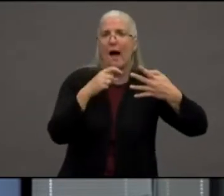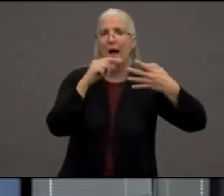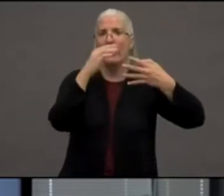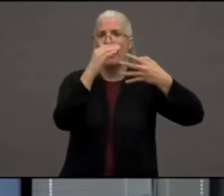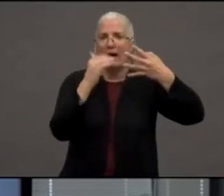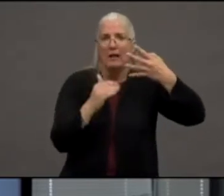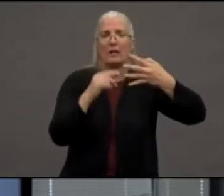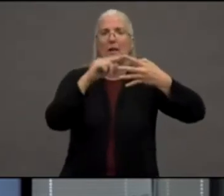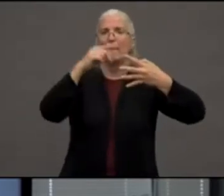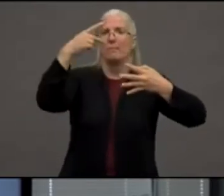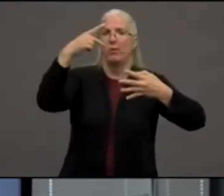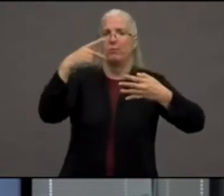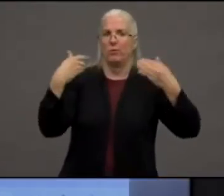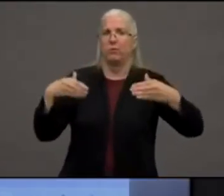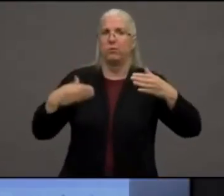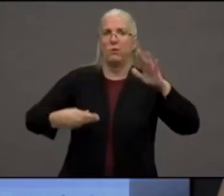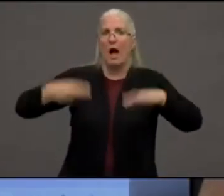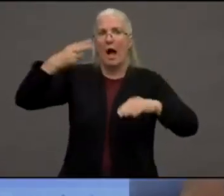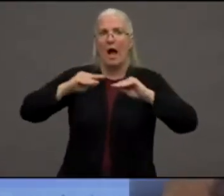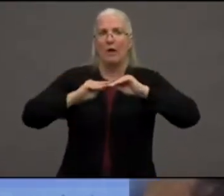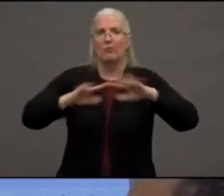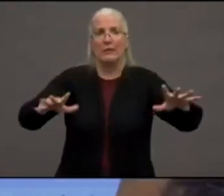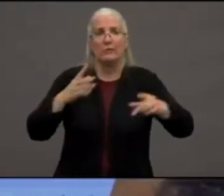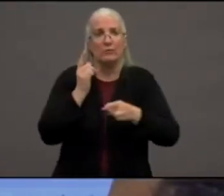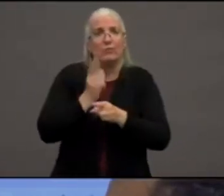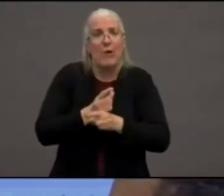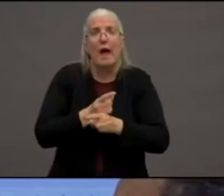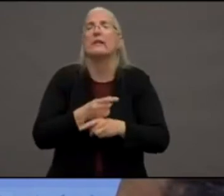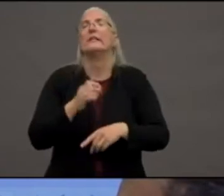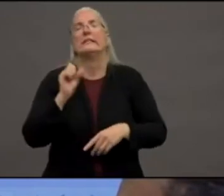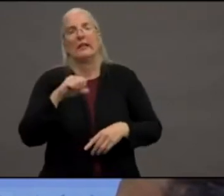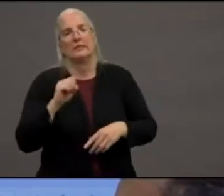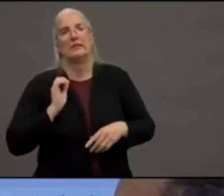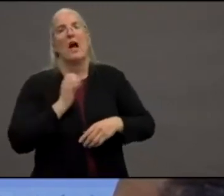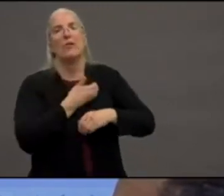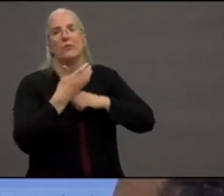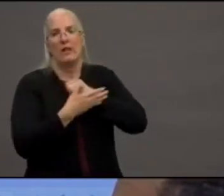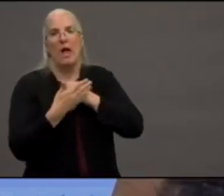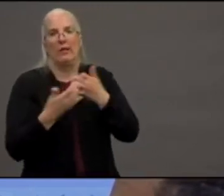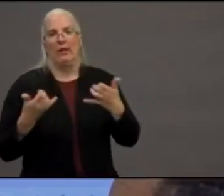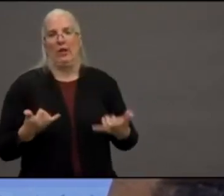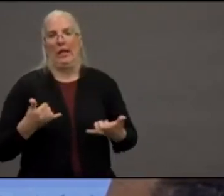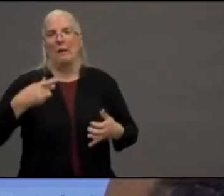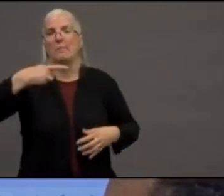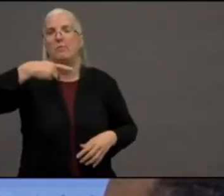purple, which our county is in, and it's based on